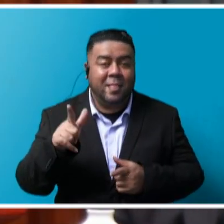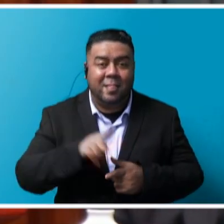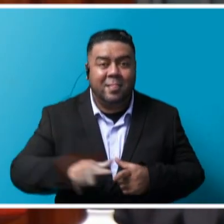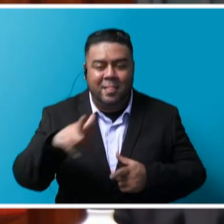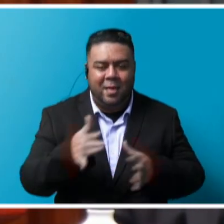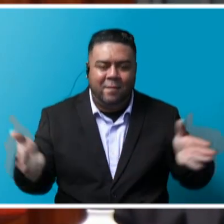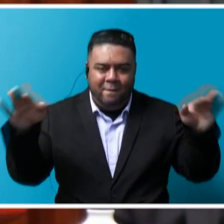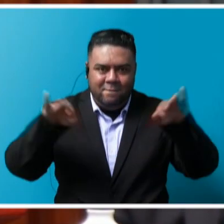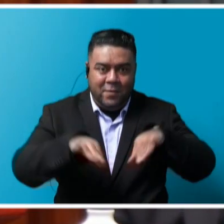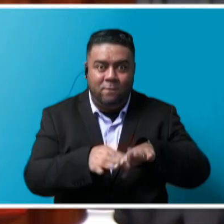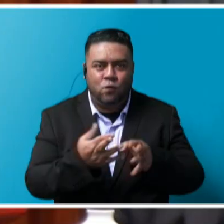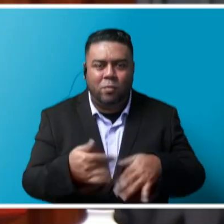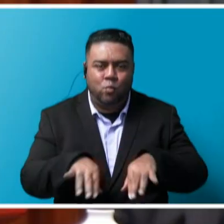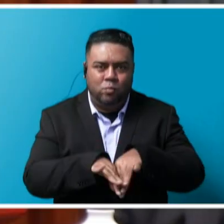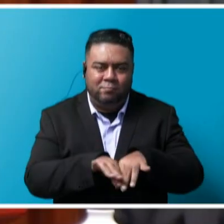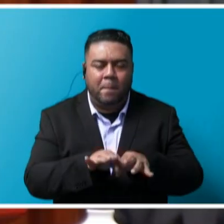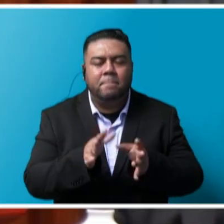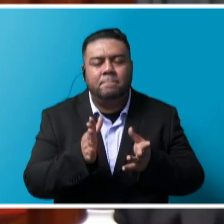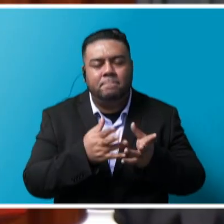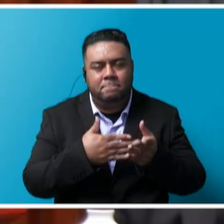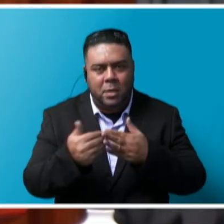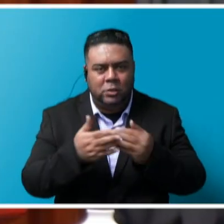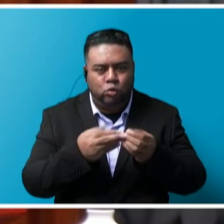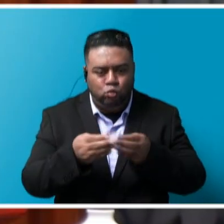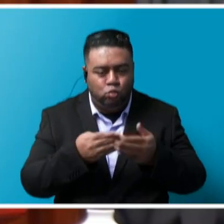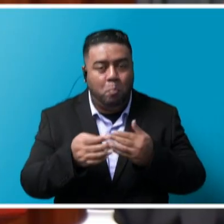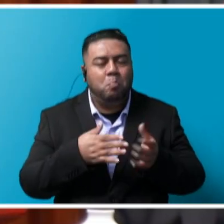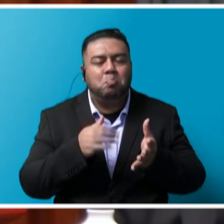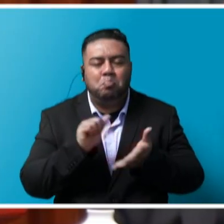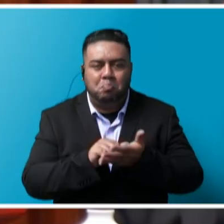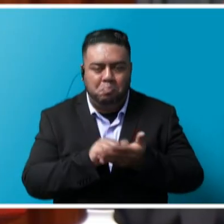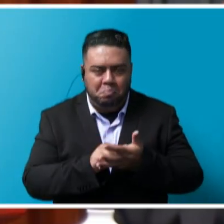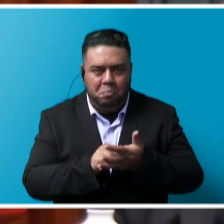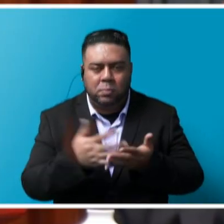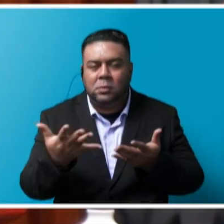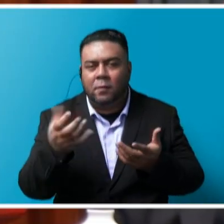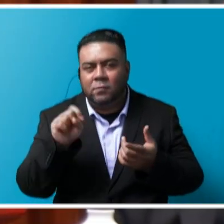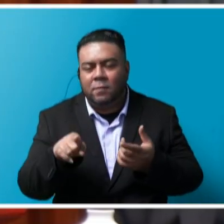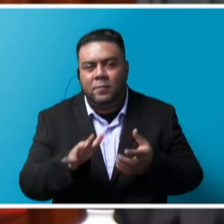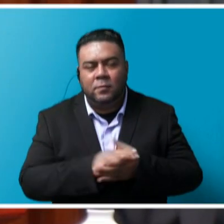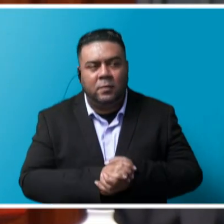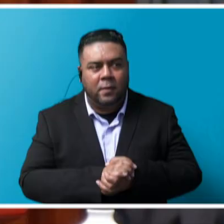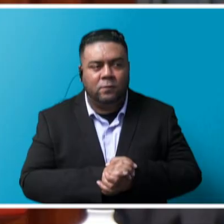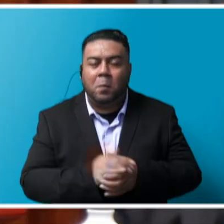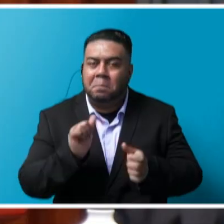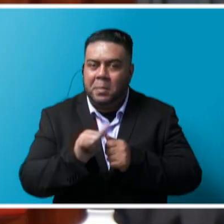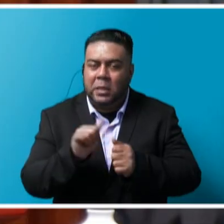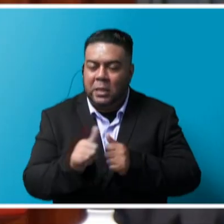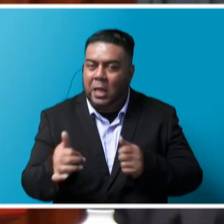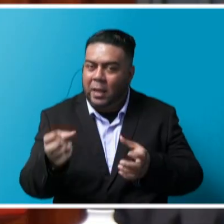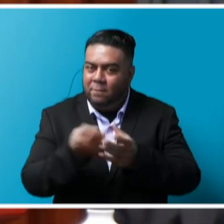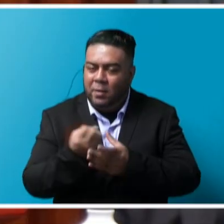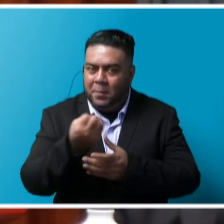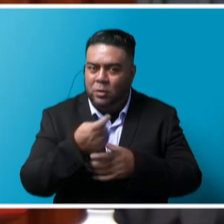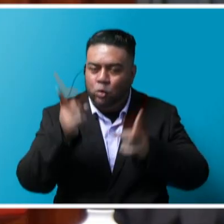that the government is not simply managing waste, but transforming the way Fiji approaches waste management through better environmental